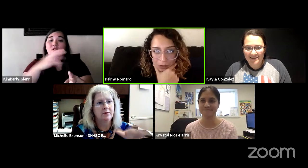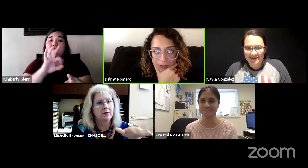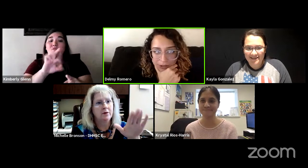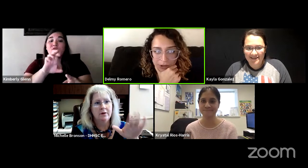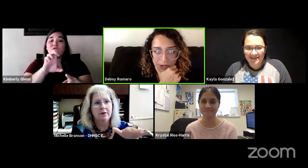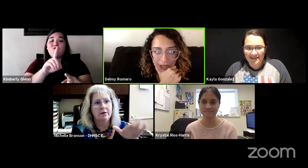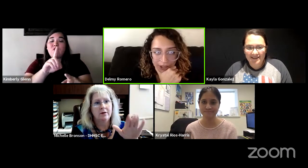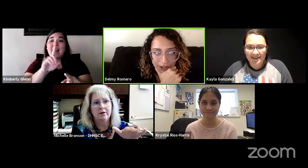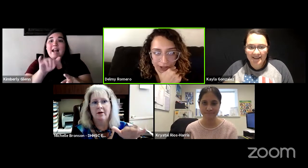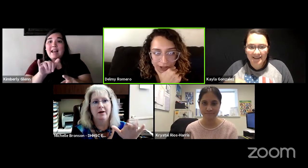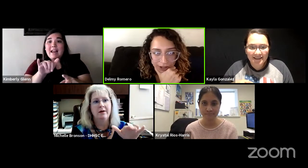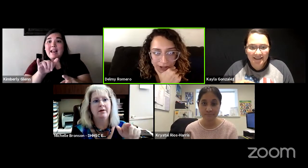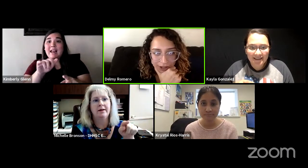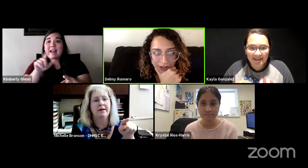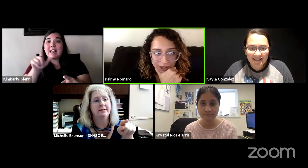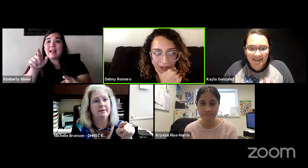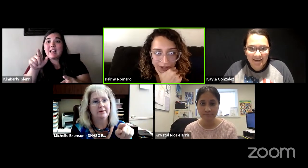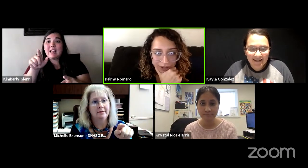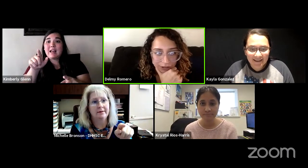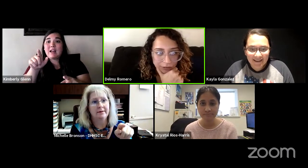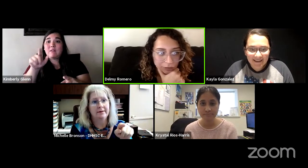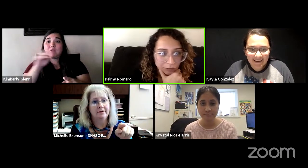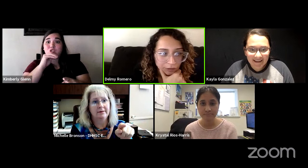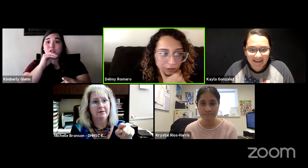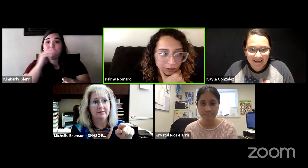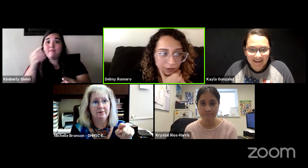Last name Holt. Okay.